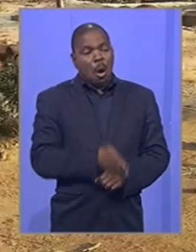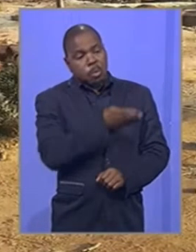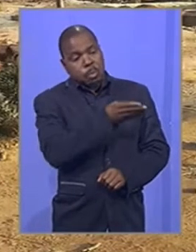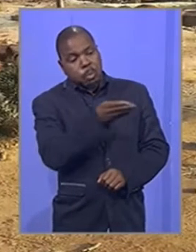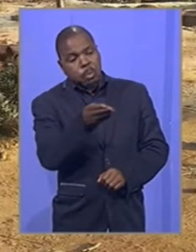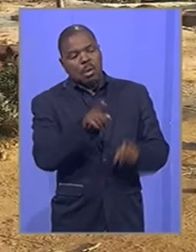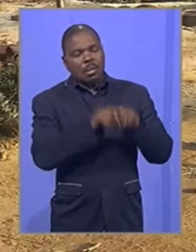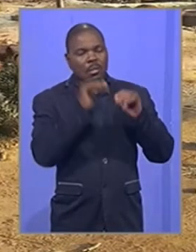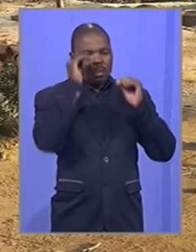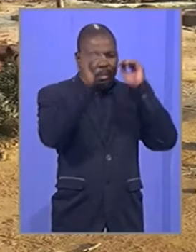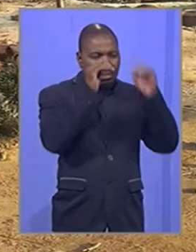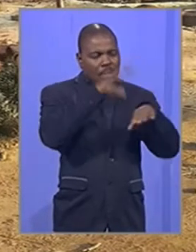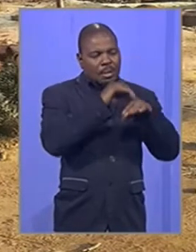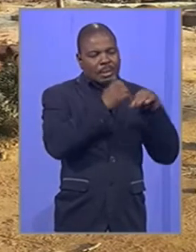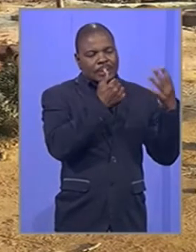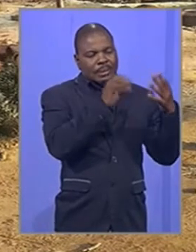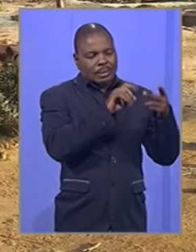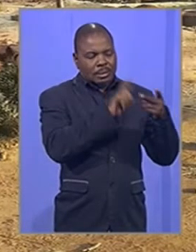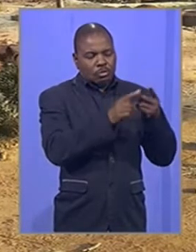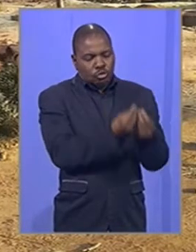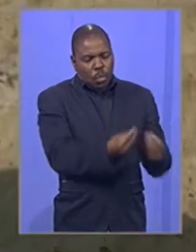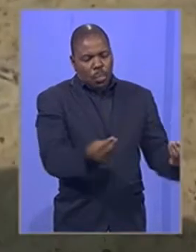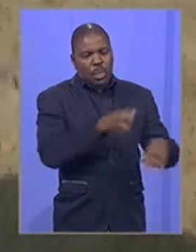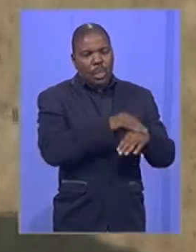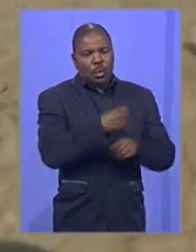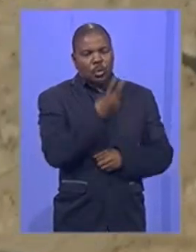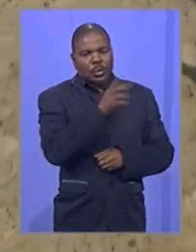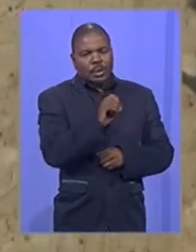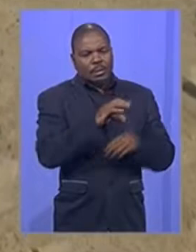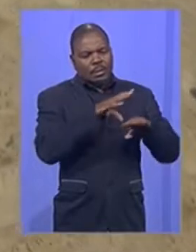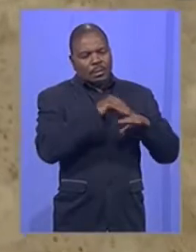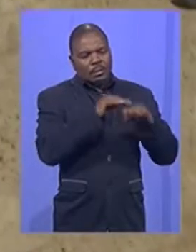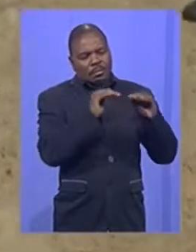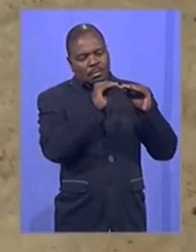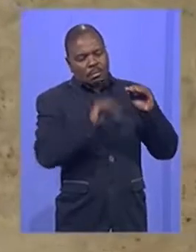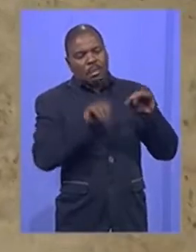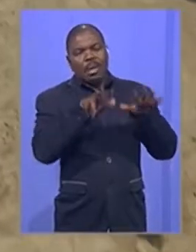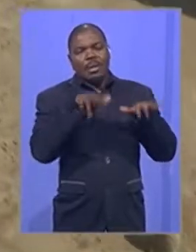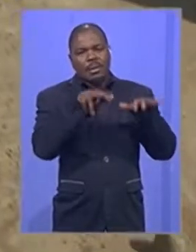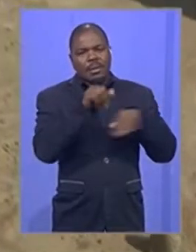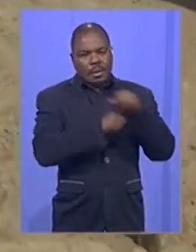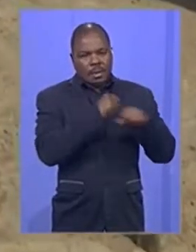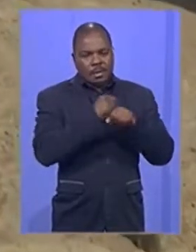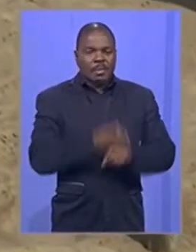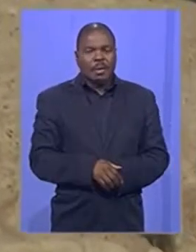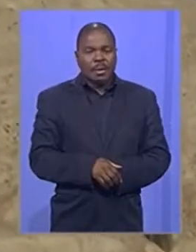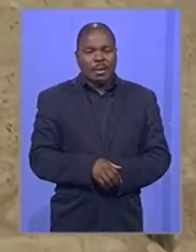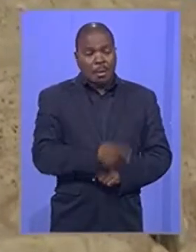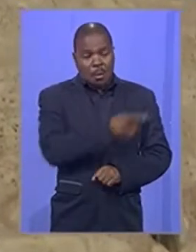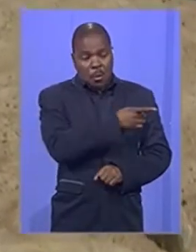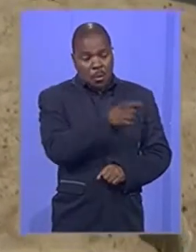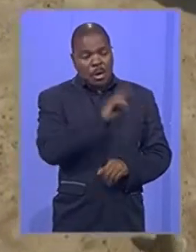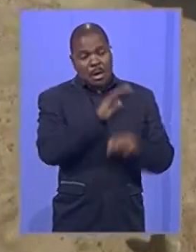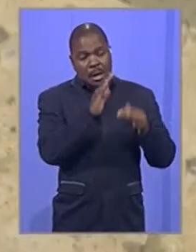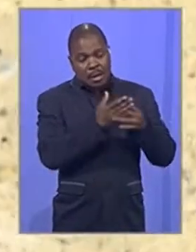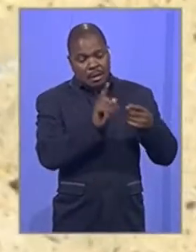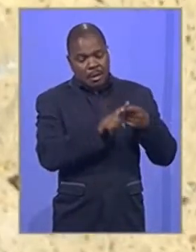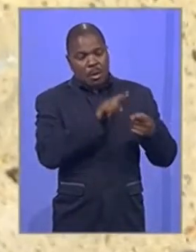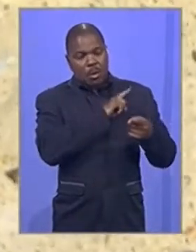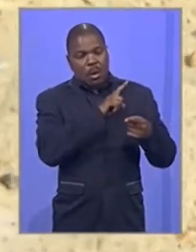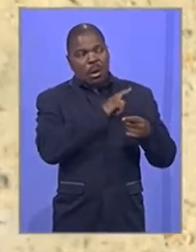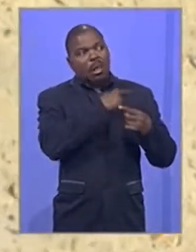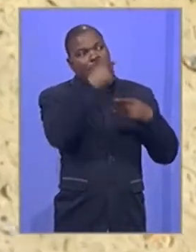batho ba bagolo ba masometshela le bana ba masomepedi bao ba le go ka tlase ga mengwaga e lesomeseswai gomme ba lebagane le melato ya go tshela molao